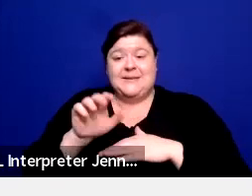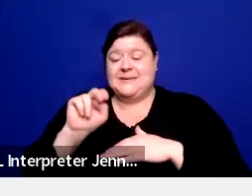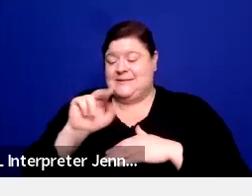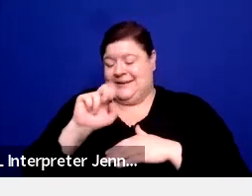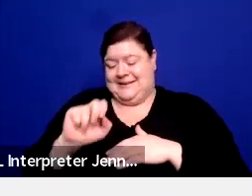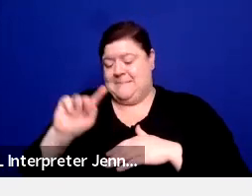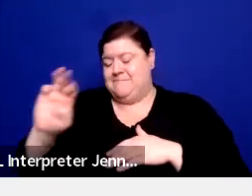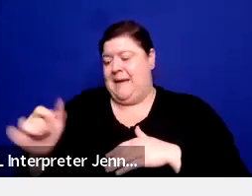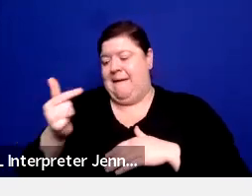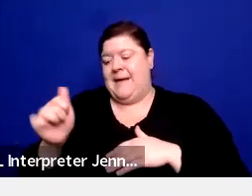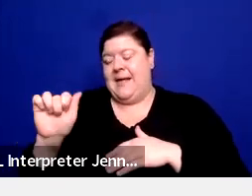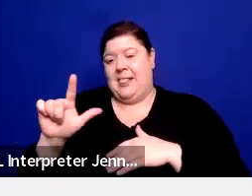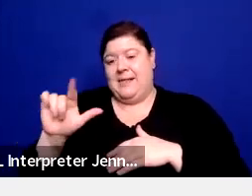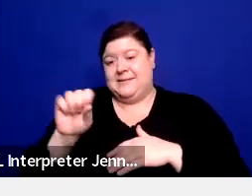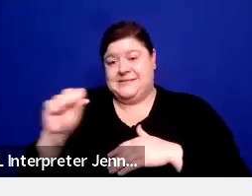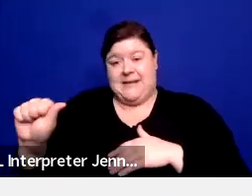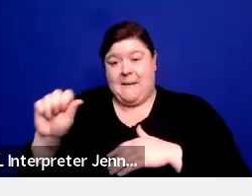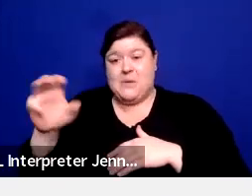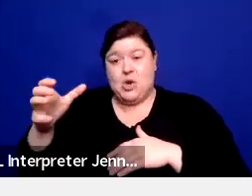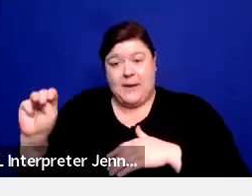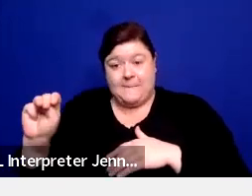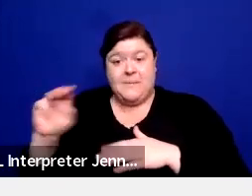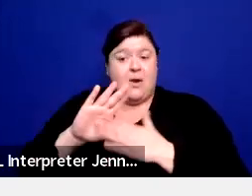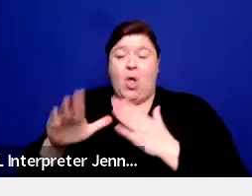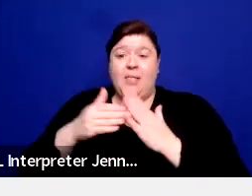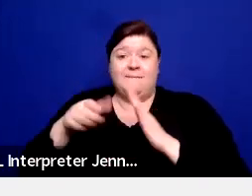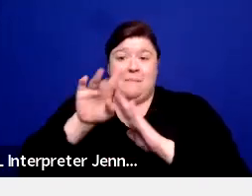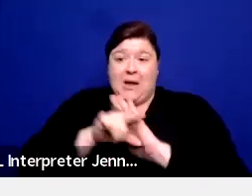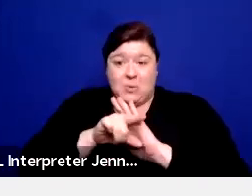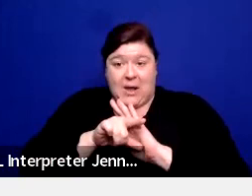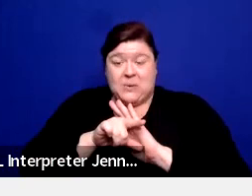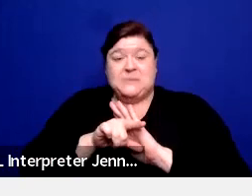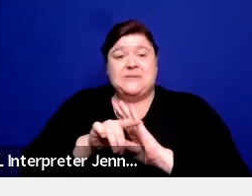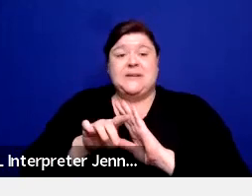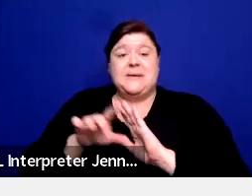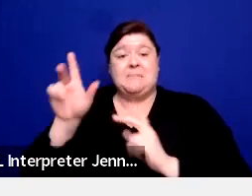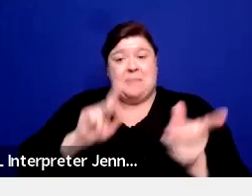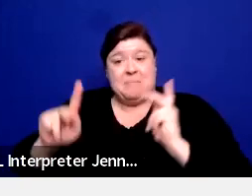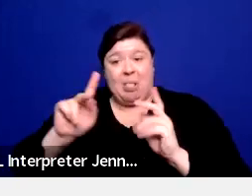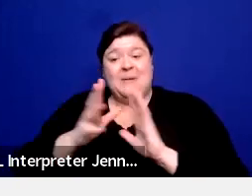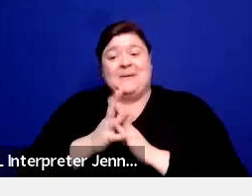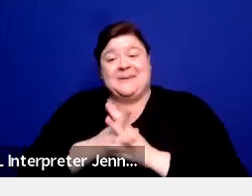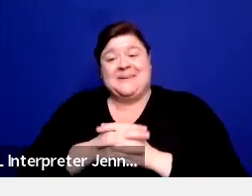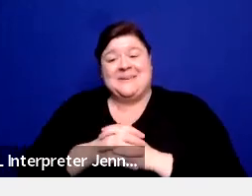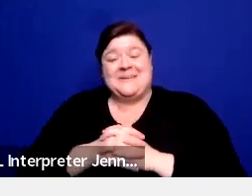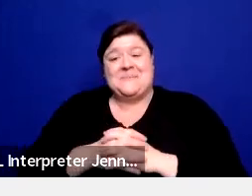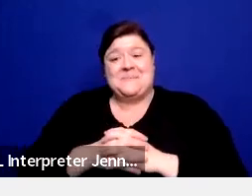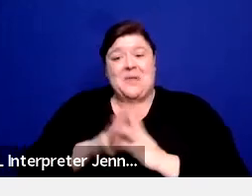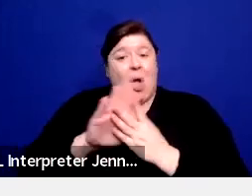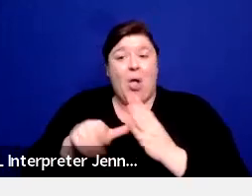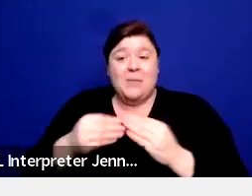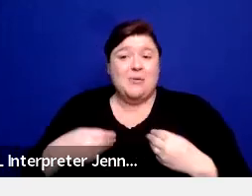Meg, Alyssa, and all of our folks in the background as well from the ELD. And more so, thank you to all of our